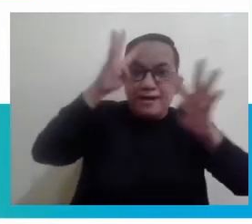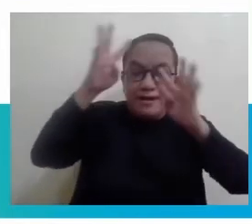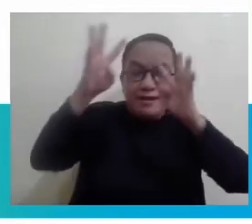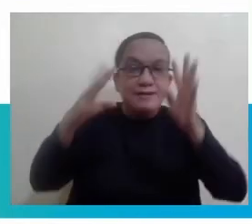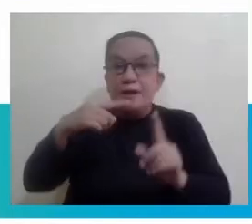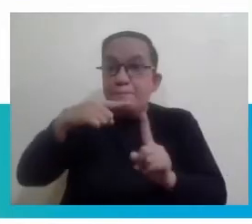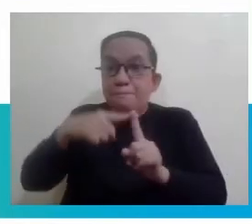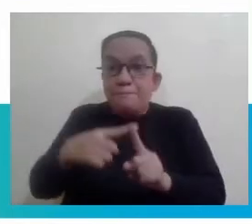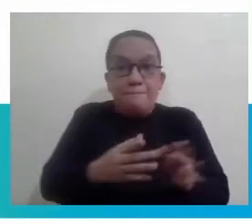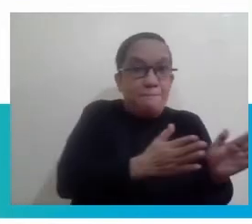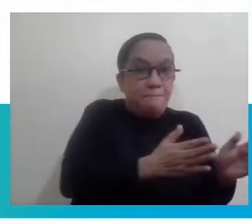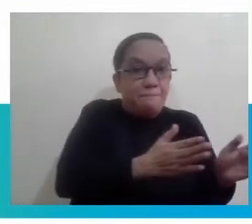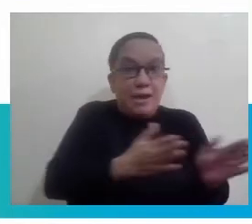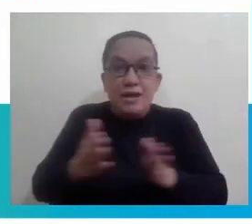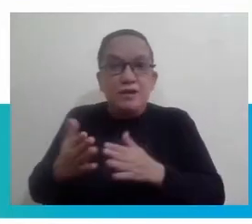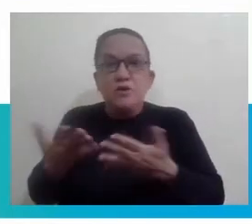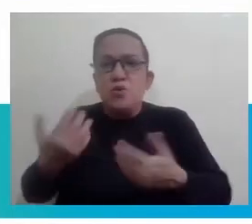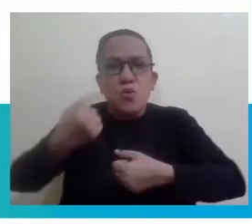transition.